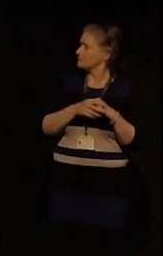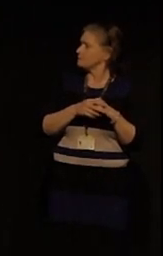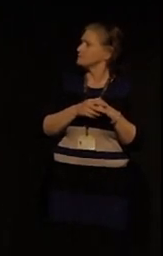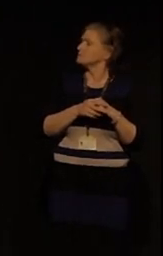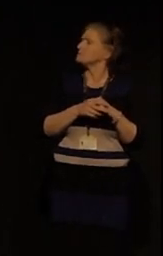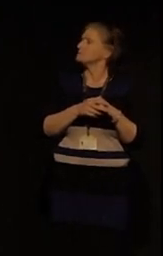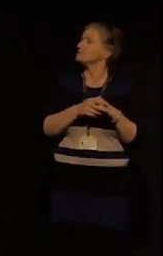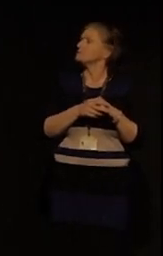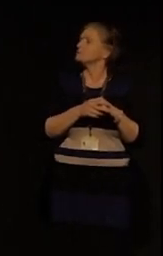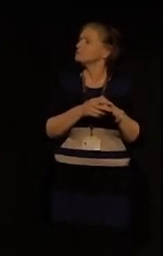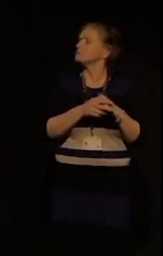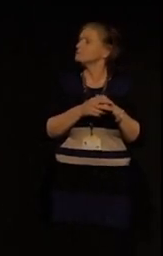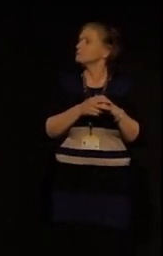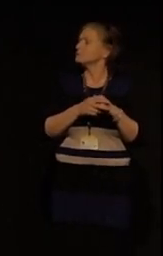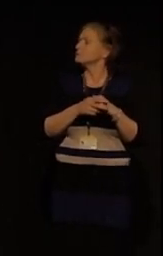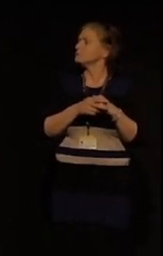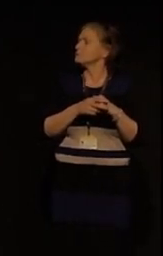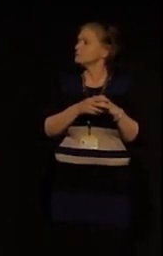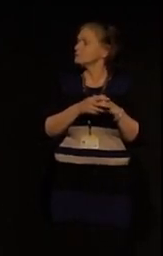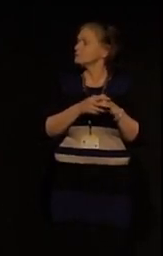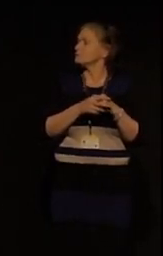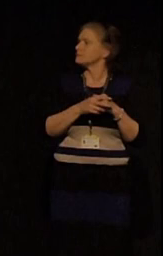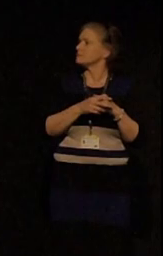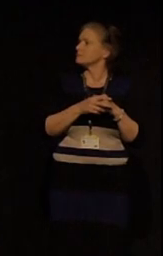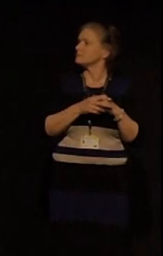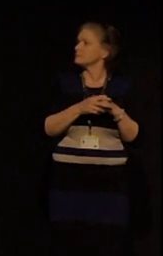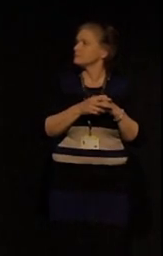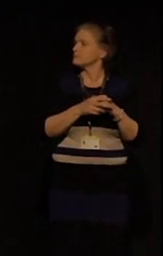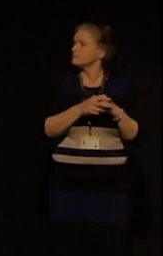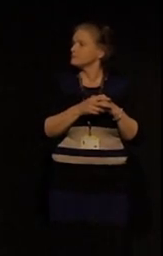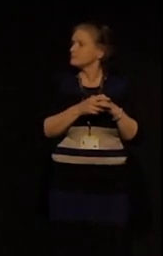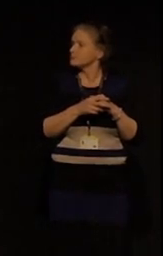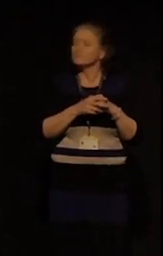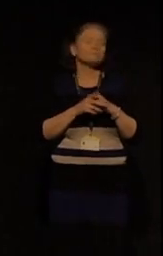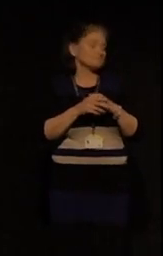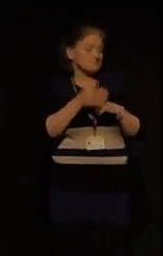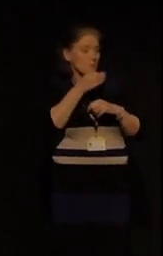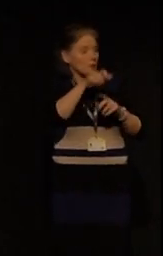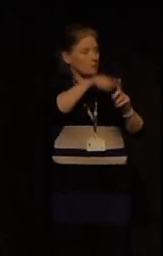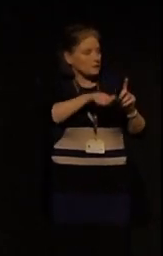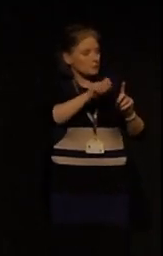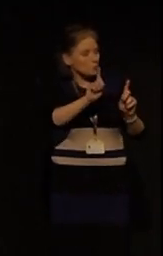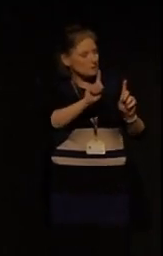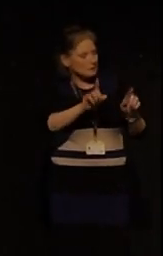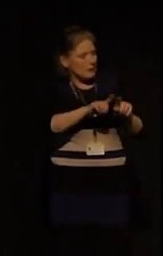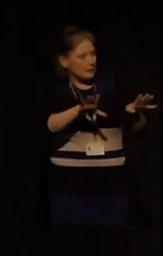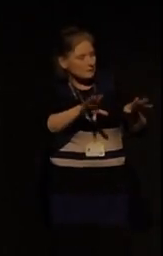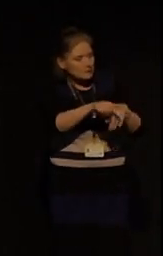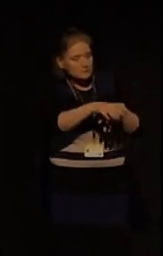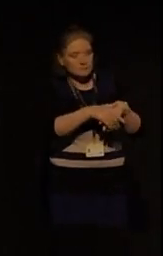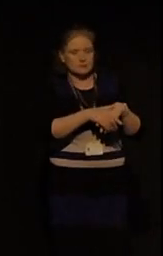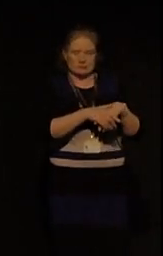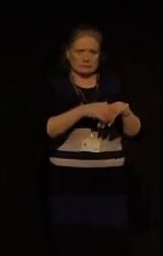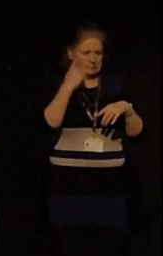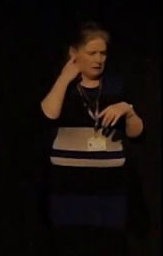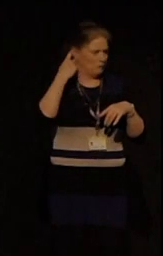So one of the things, if you talk to the patients that have tinnitus, and you ask them, what was it like? They say, geez, I hear this terrible ringing in my